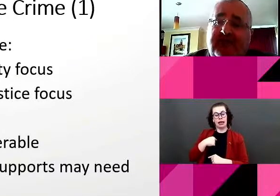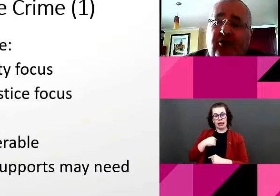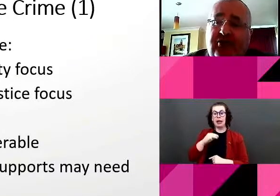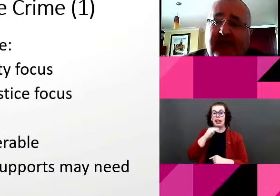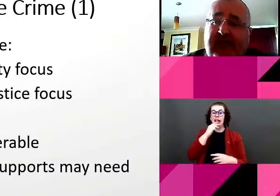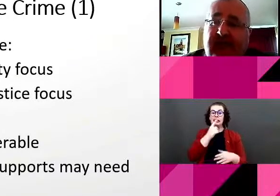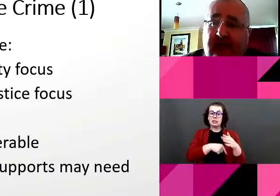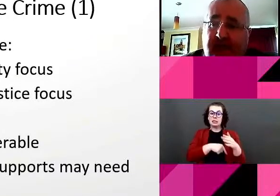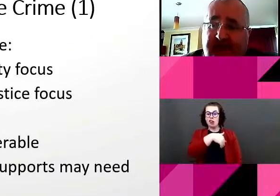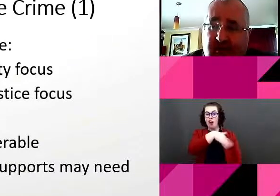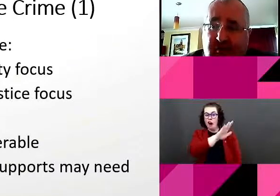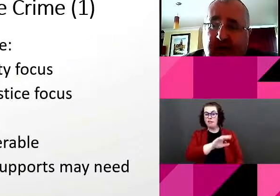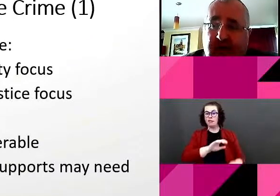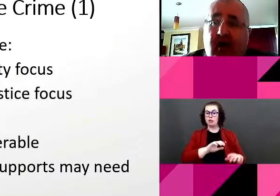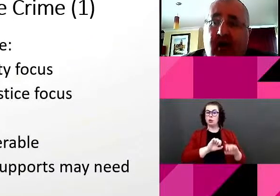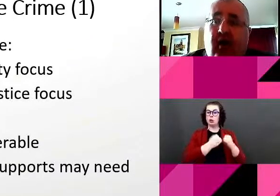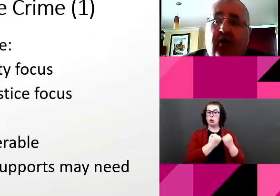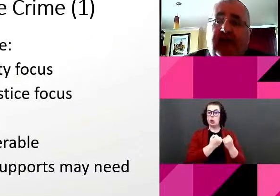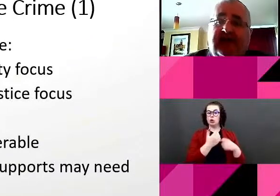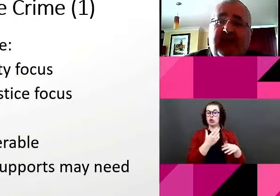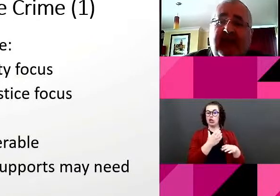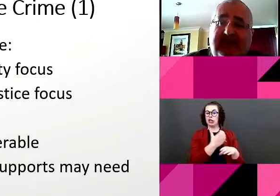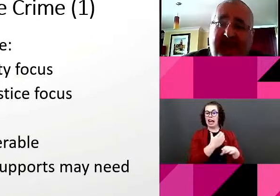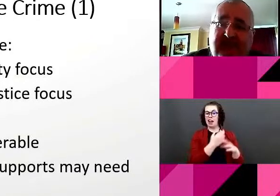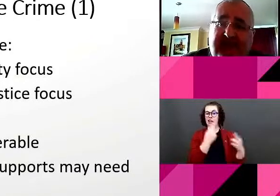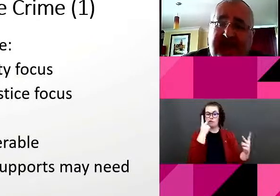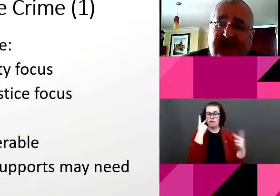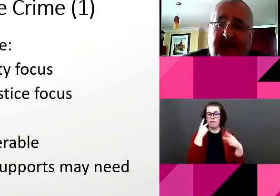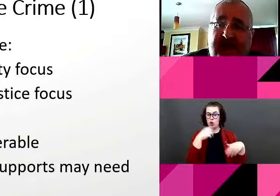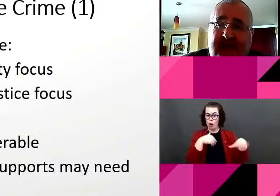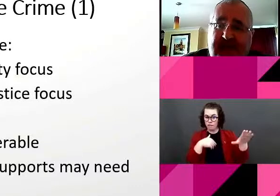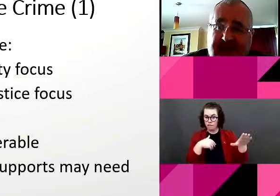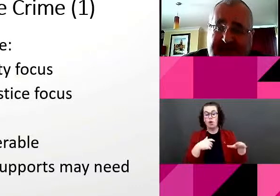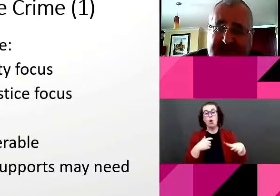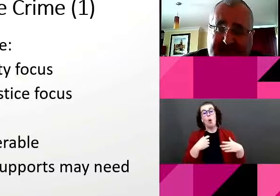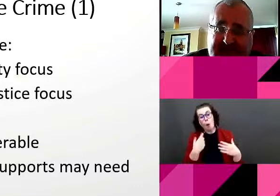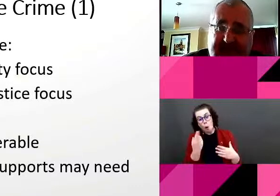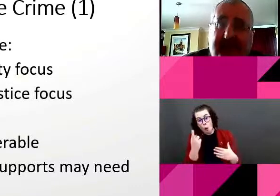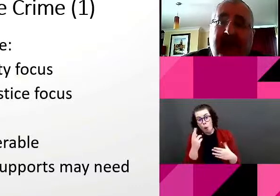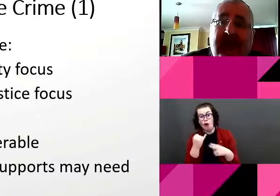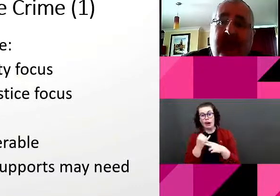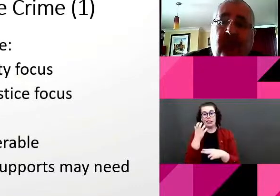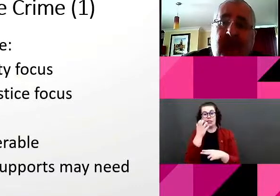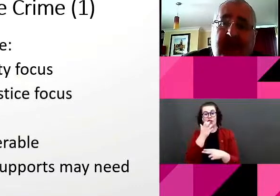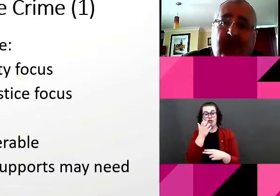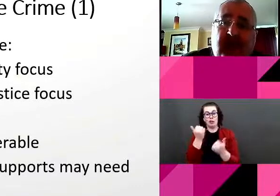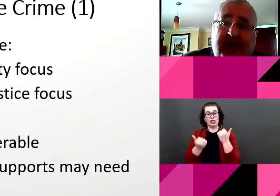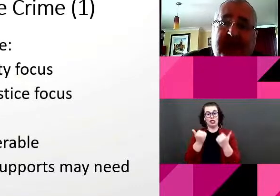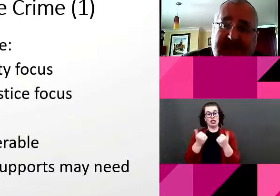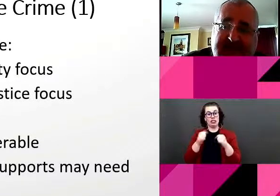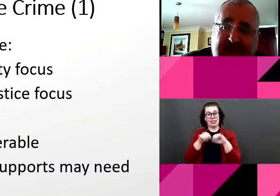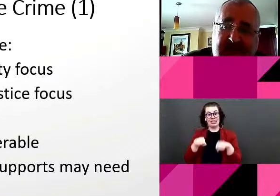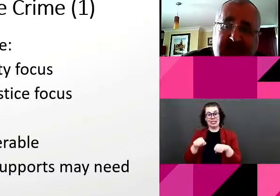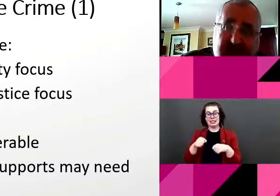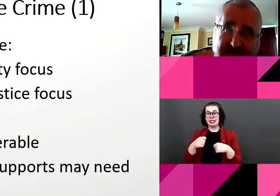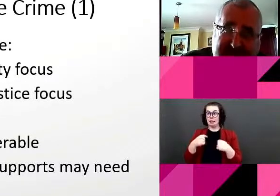to a social care review or got dealt with in the criminal justice system in a way where